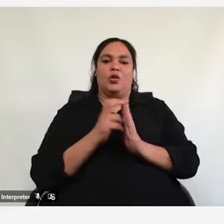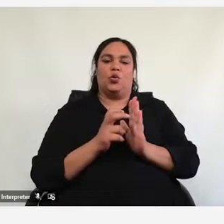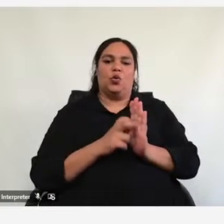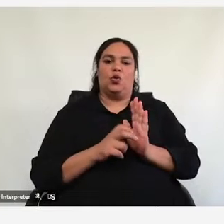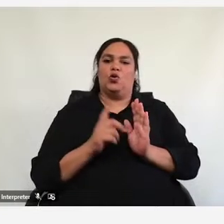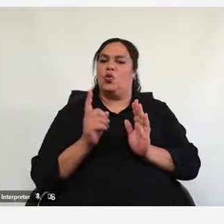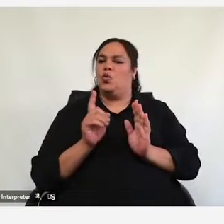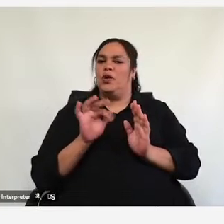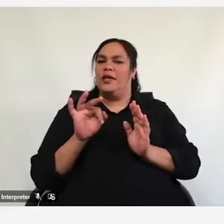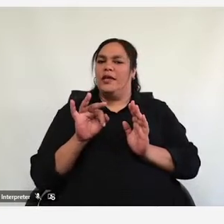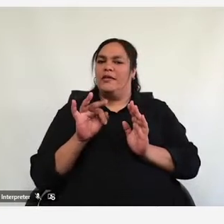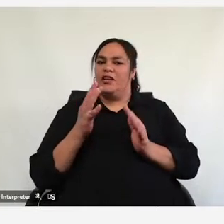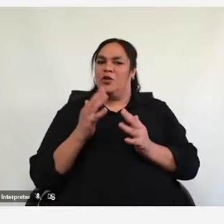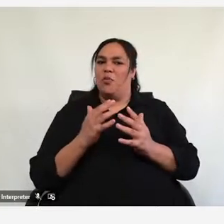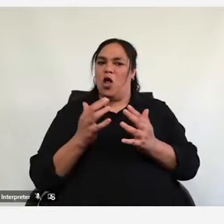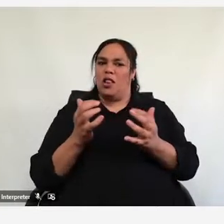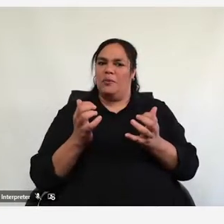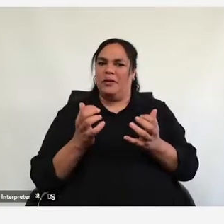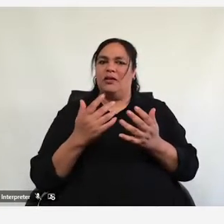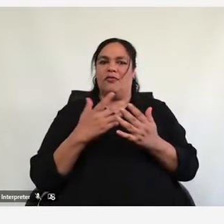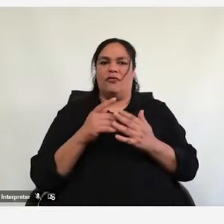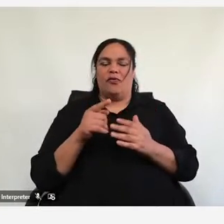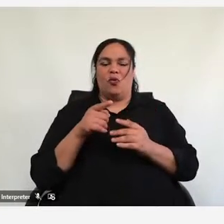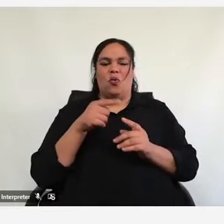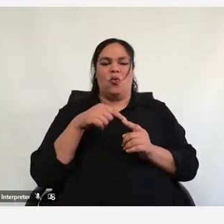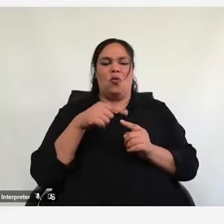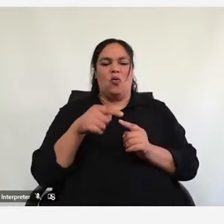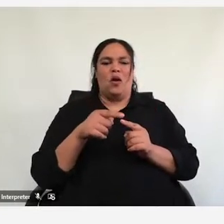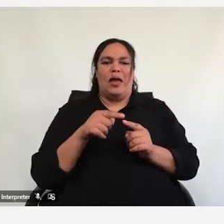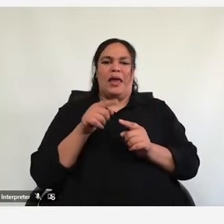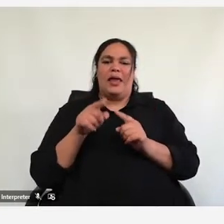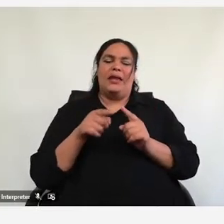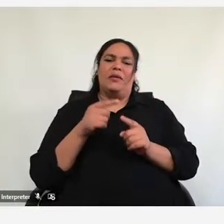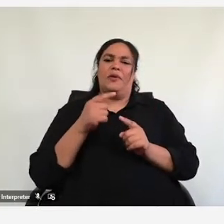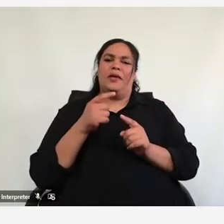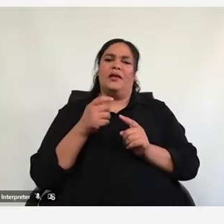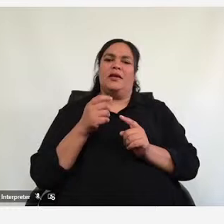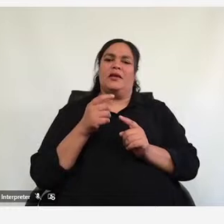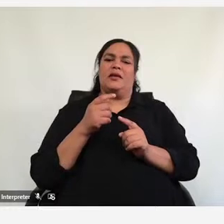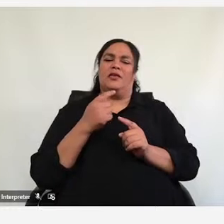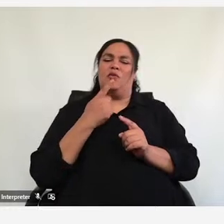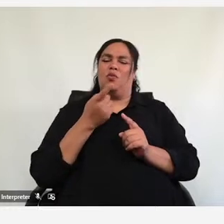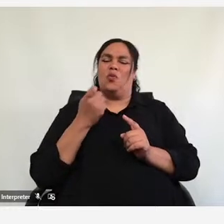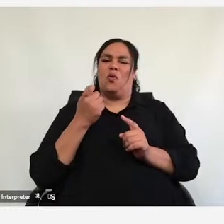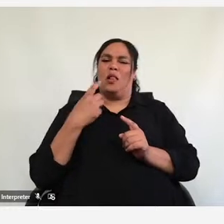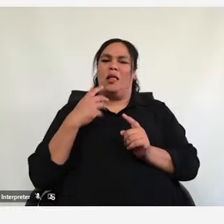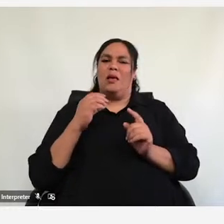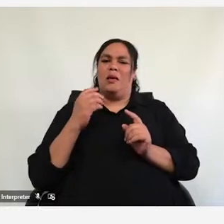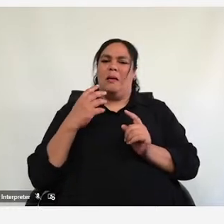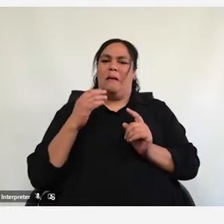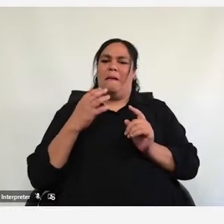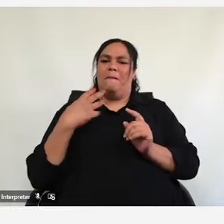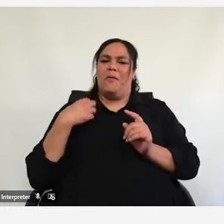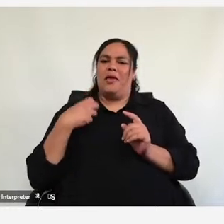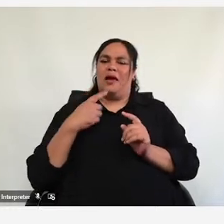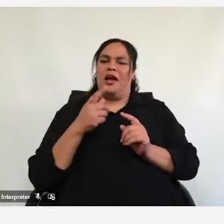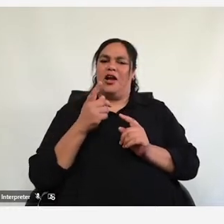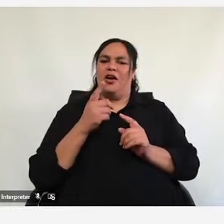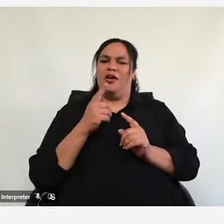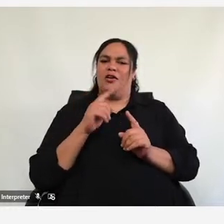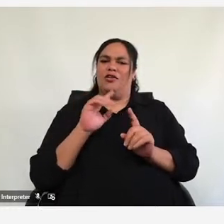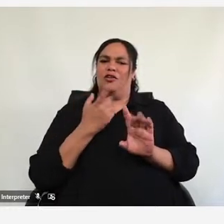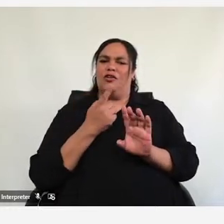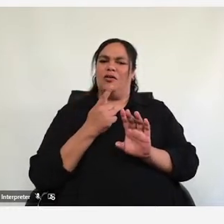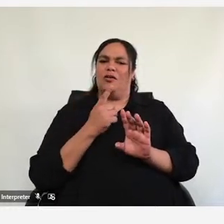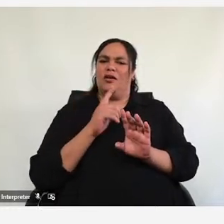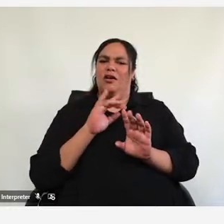to whether it is parliamentary for the enemy of the poor to call the minister a traitor? Thank you so much. I will